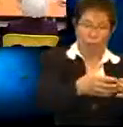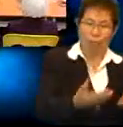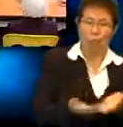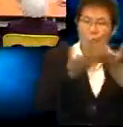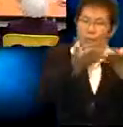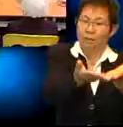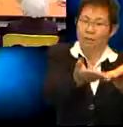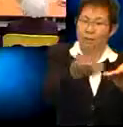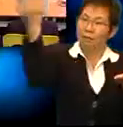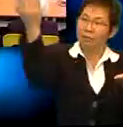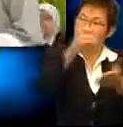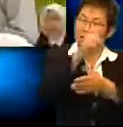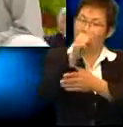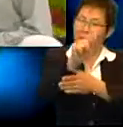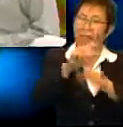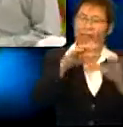to present their data?